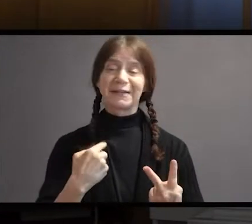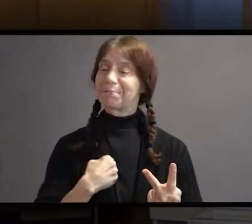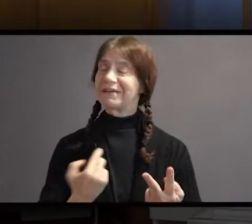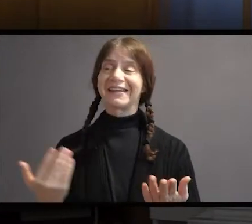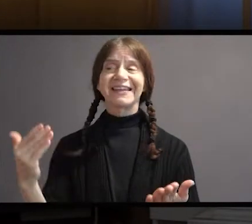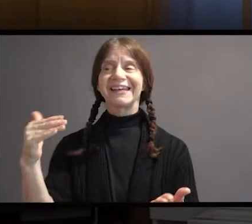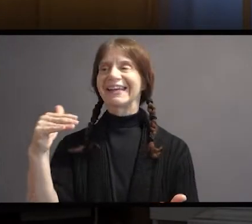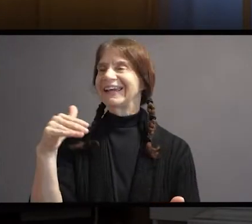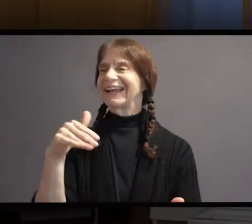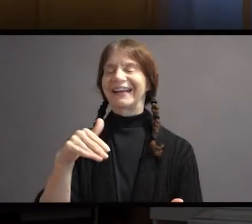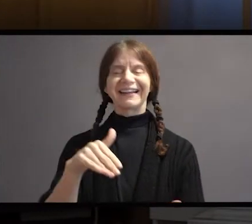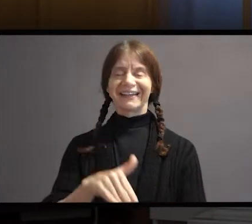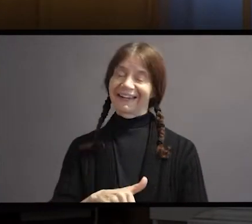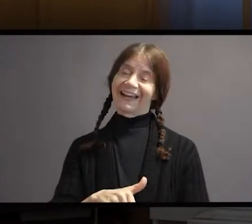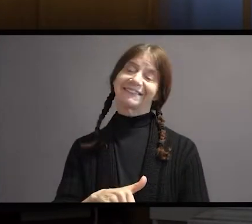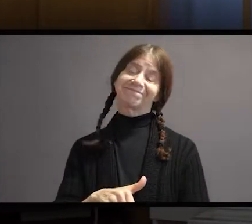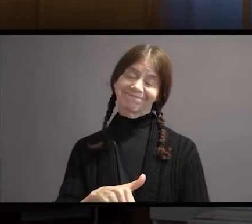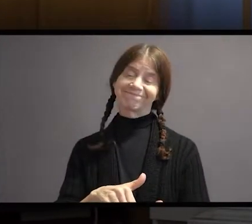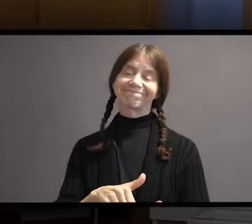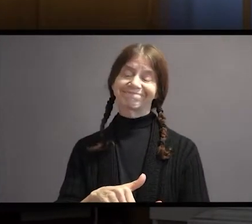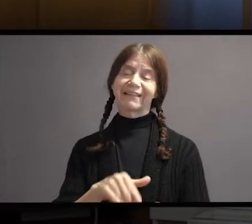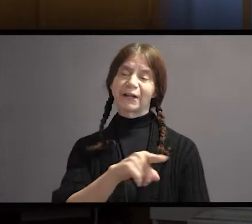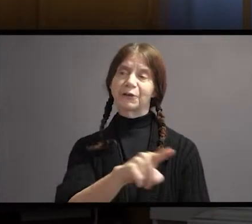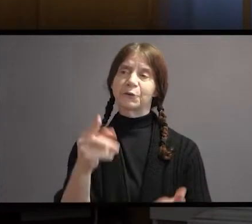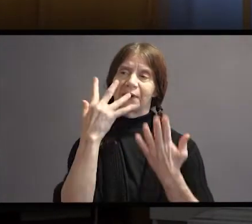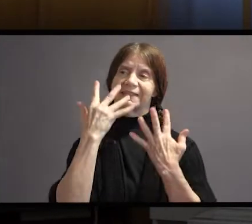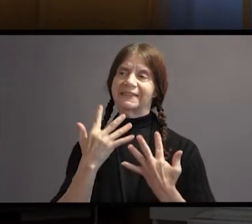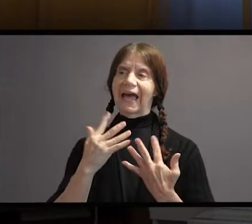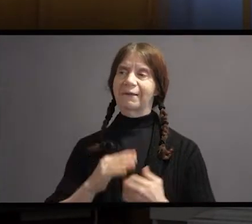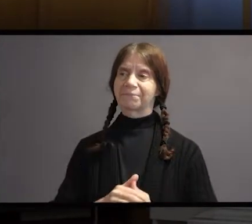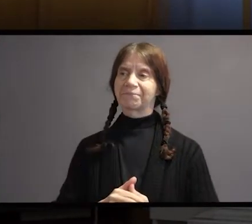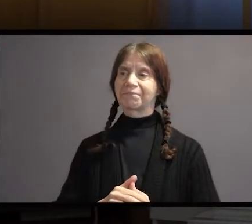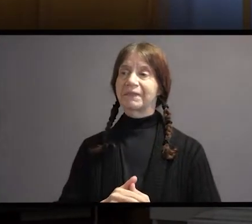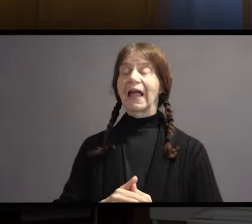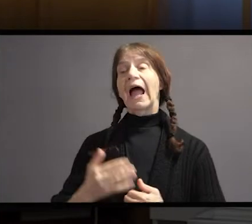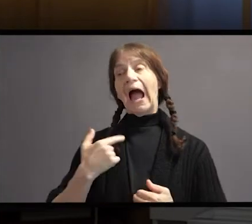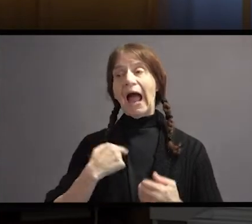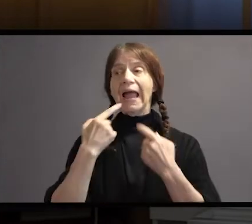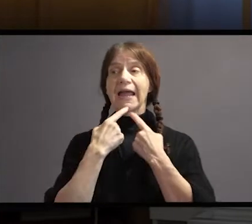gone about proclaiming the kingdom will see my face again.